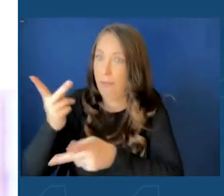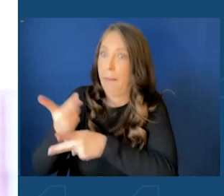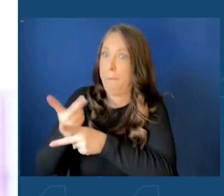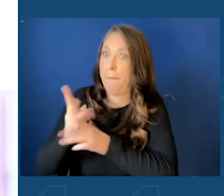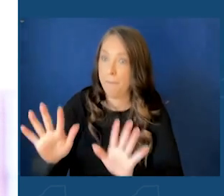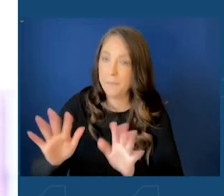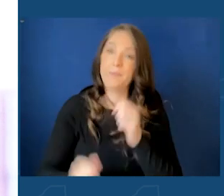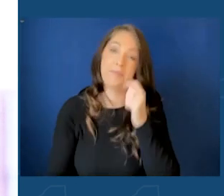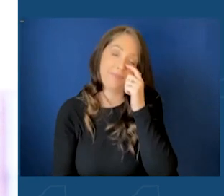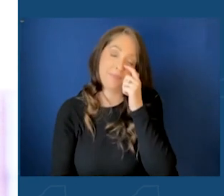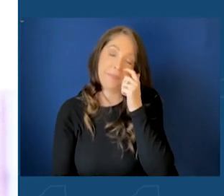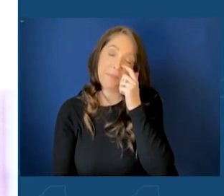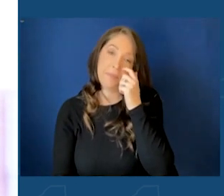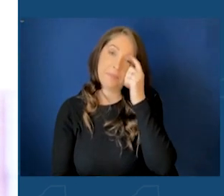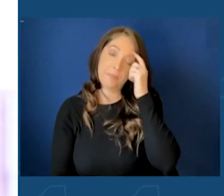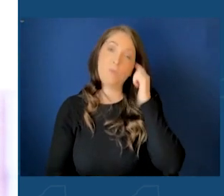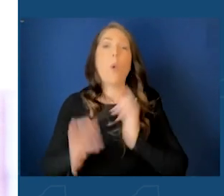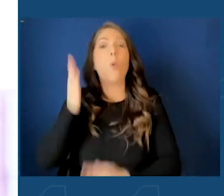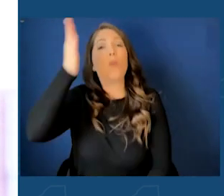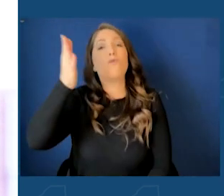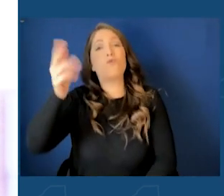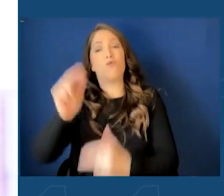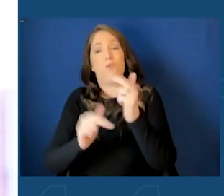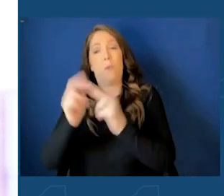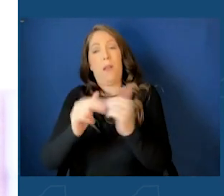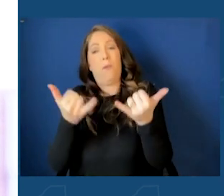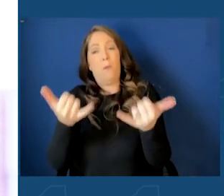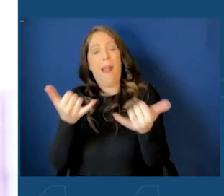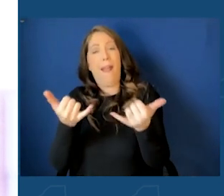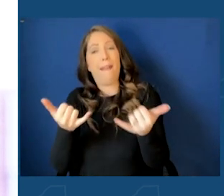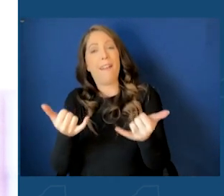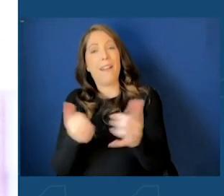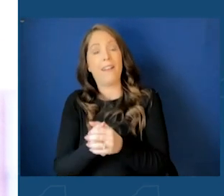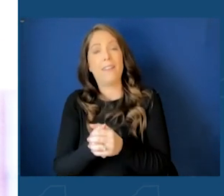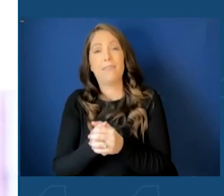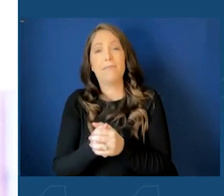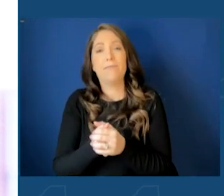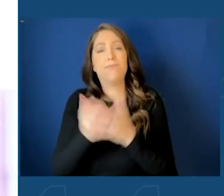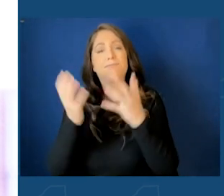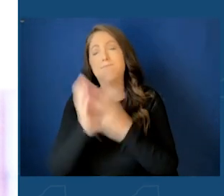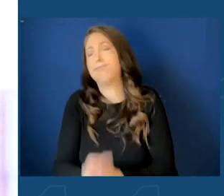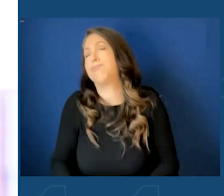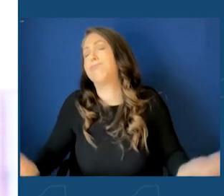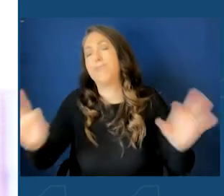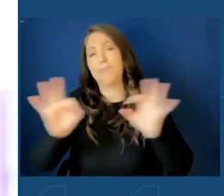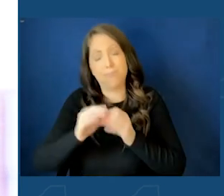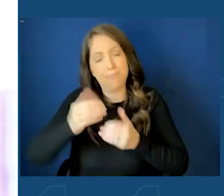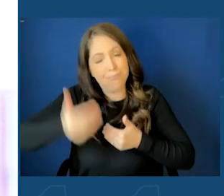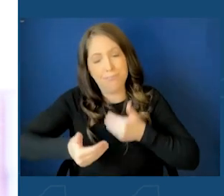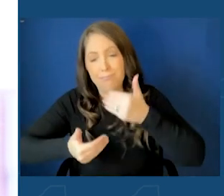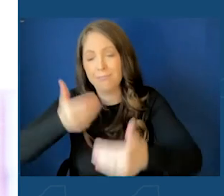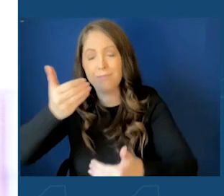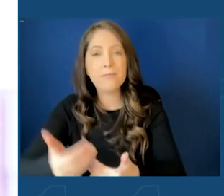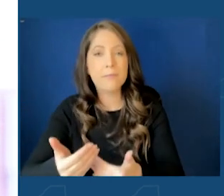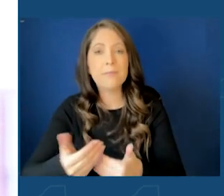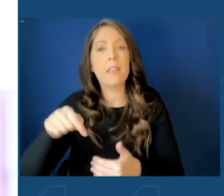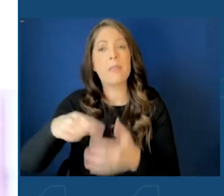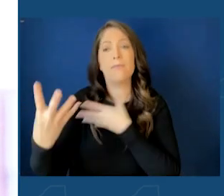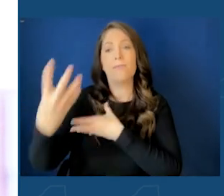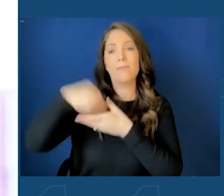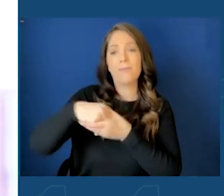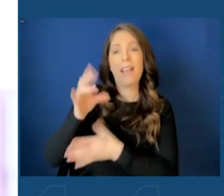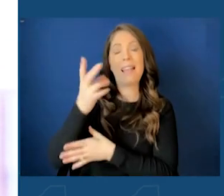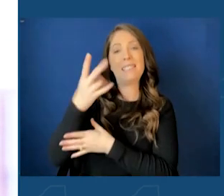So we're building the future right here, and it's a huge, huge milestone for commuters and visitors alike. And again, this is part of over $17